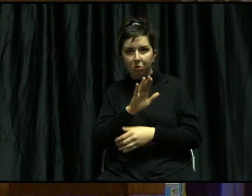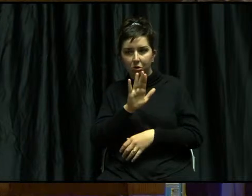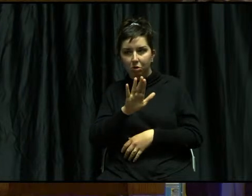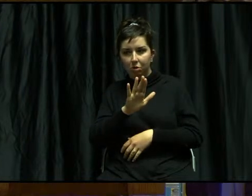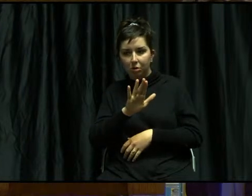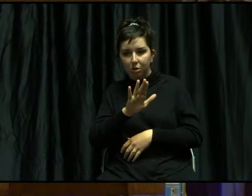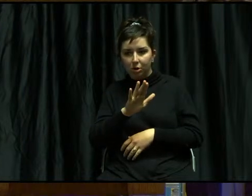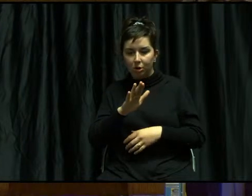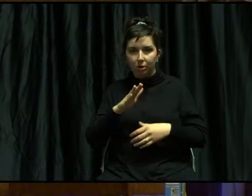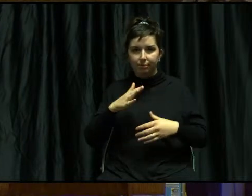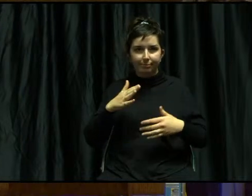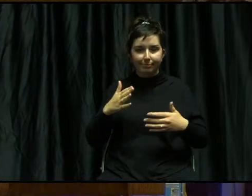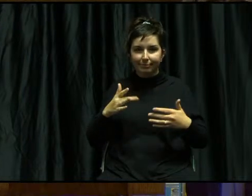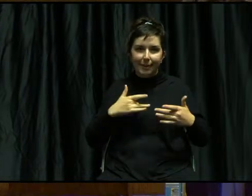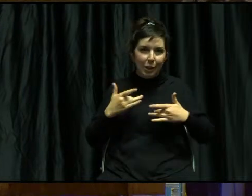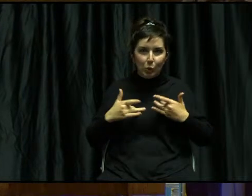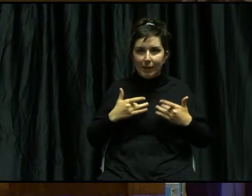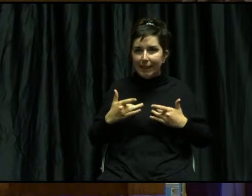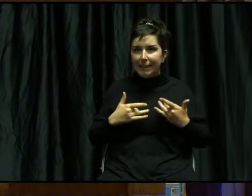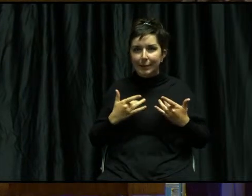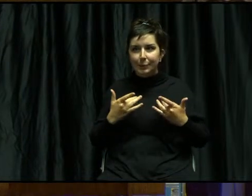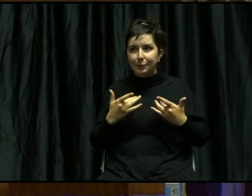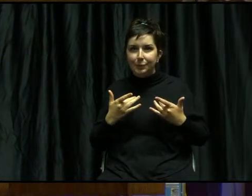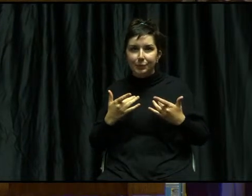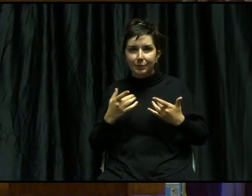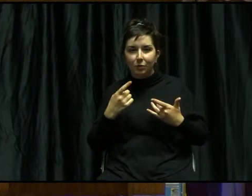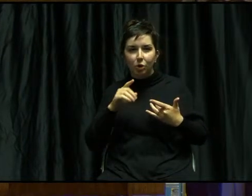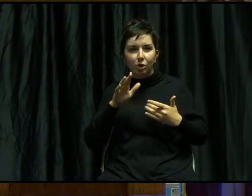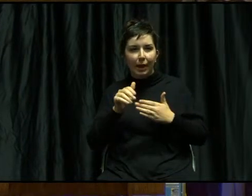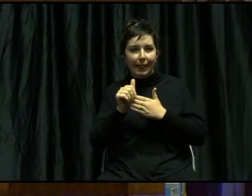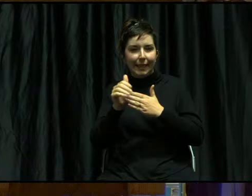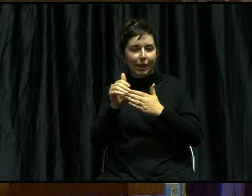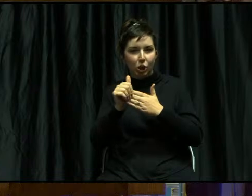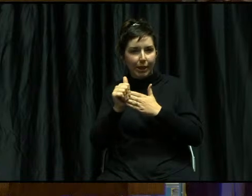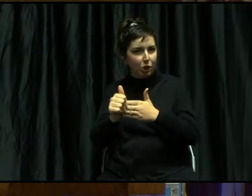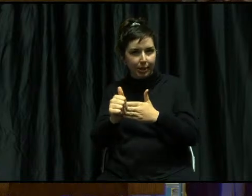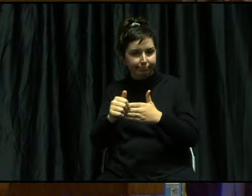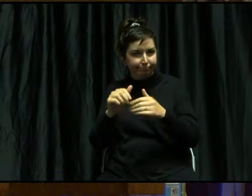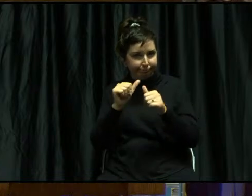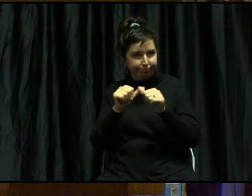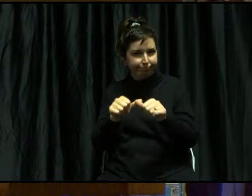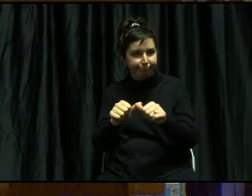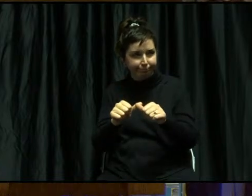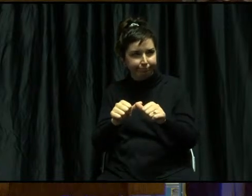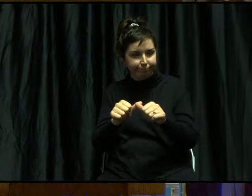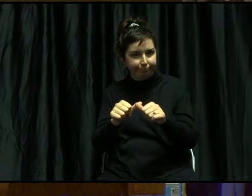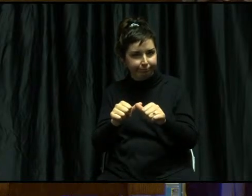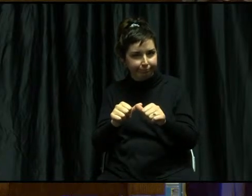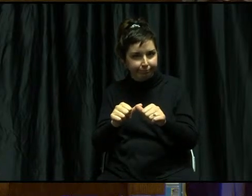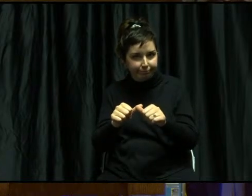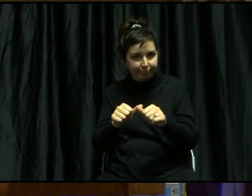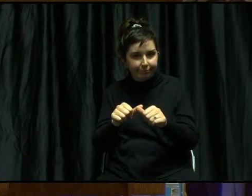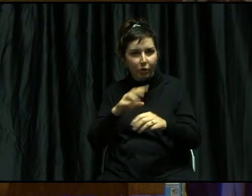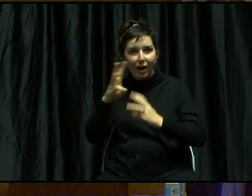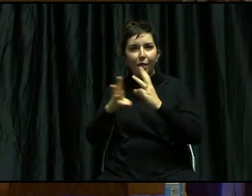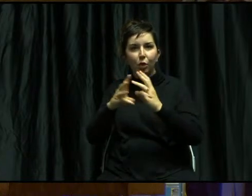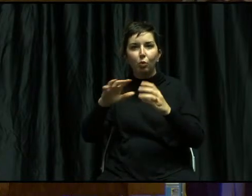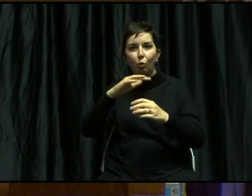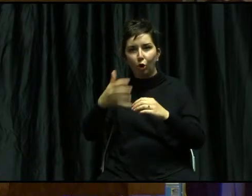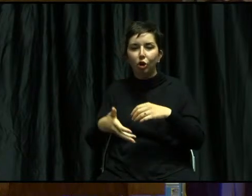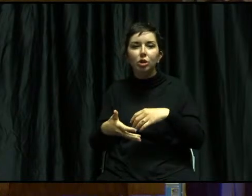for her enthusiasm and eagerness to provide educational leadership in Utah and around the world, Weber